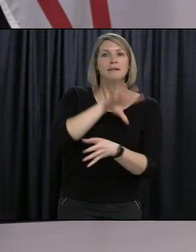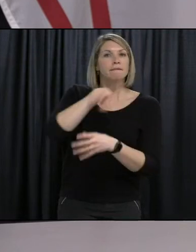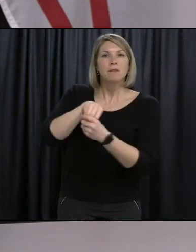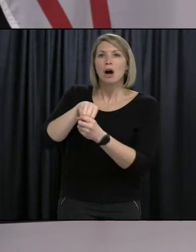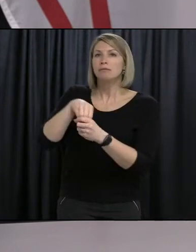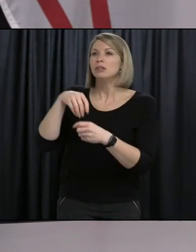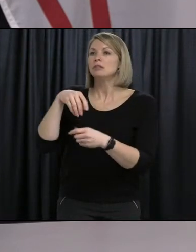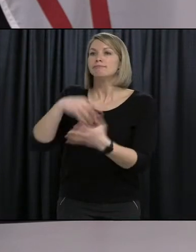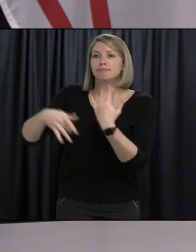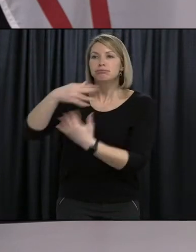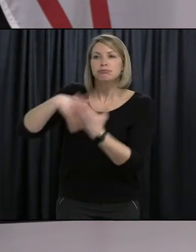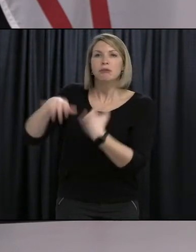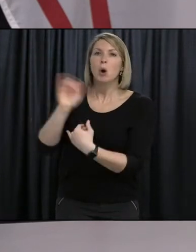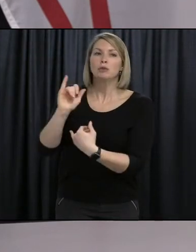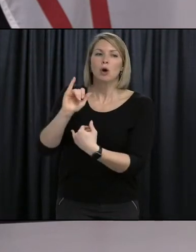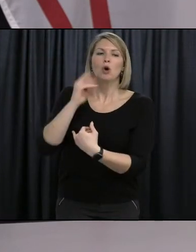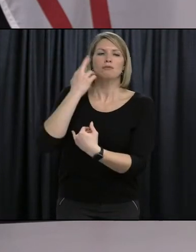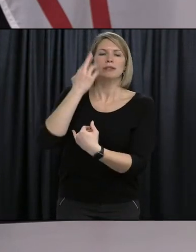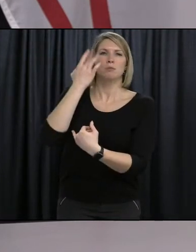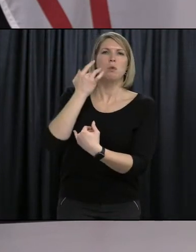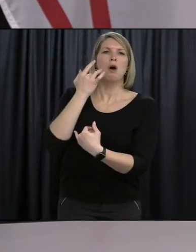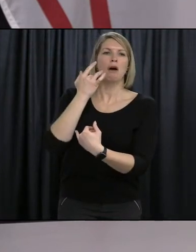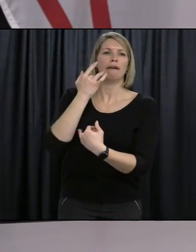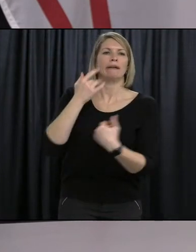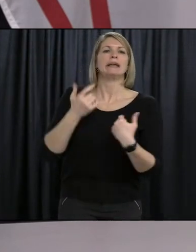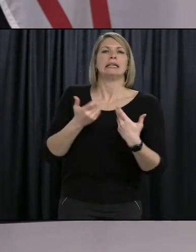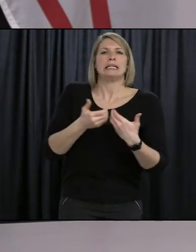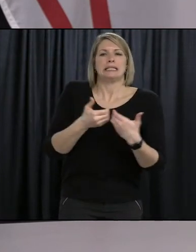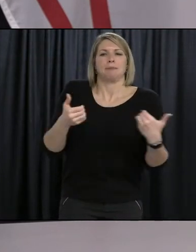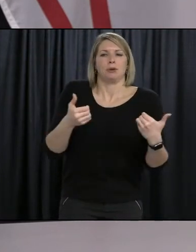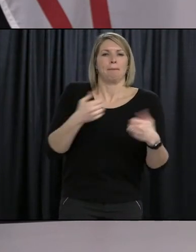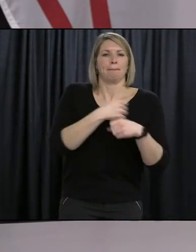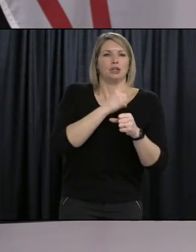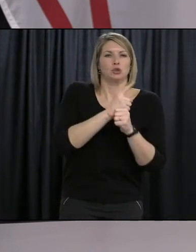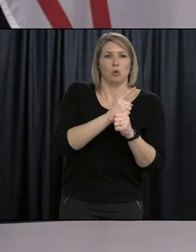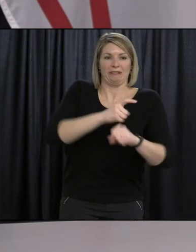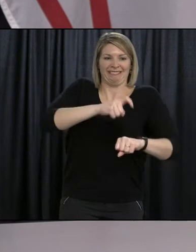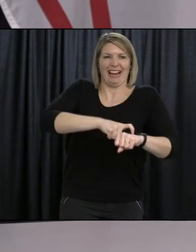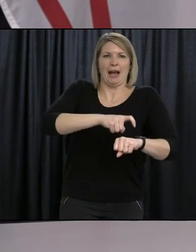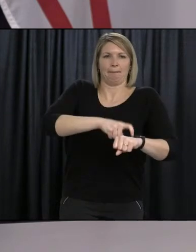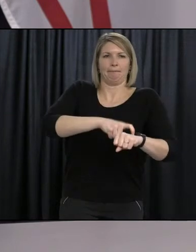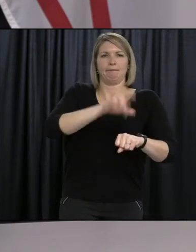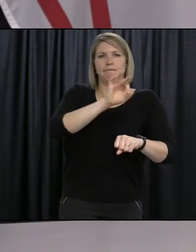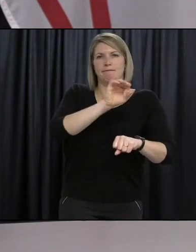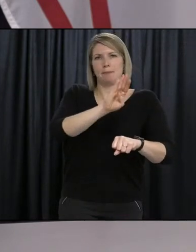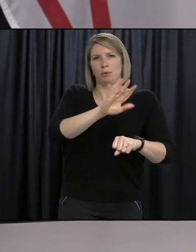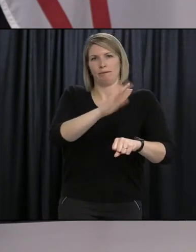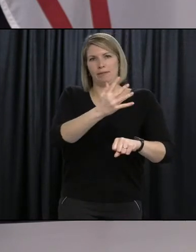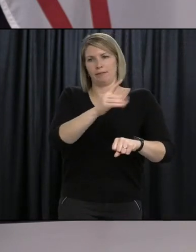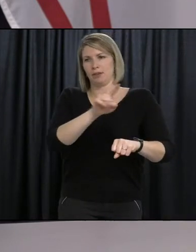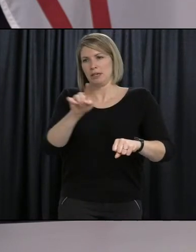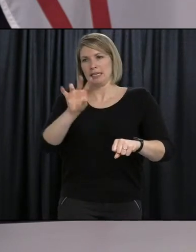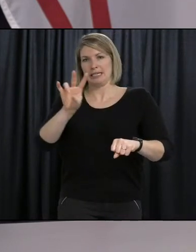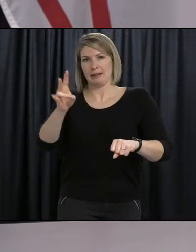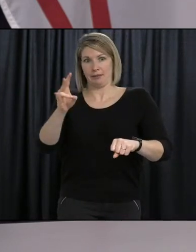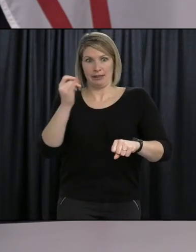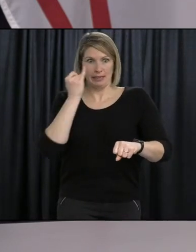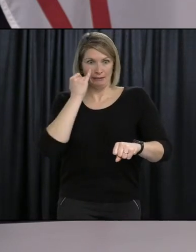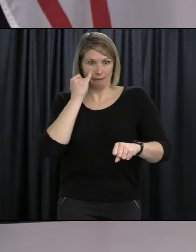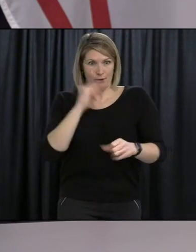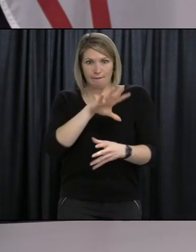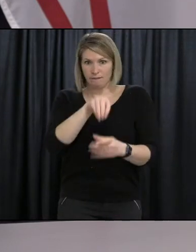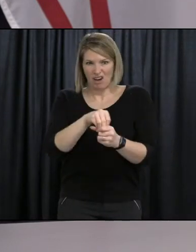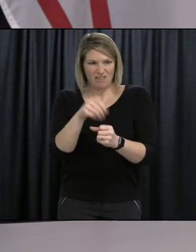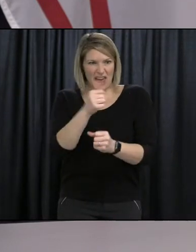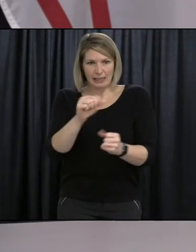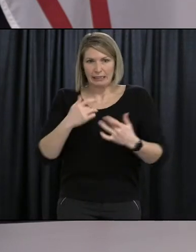well, and that's why we've said other individuals who have attended events with these students that they should isolate as well.